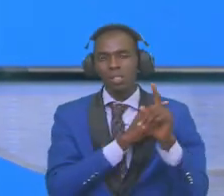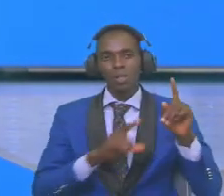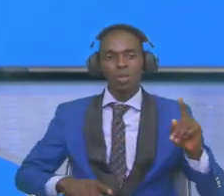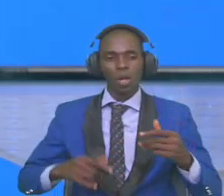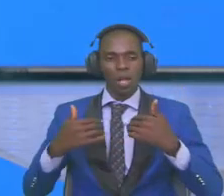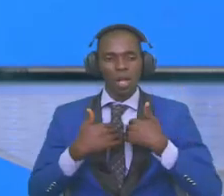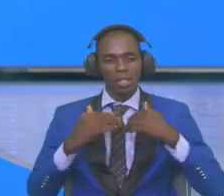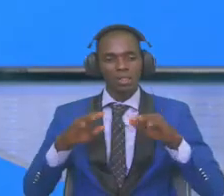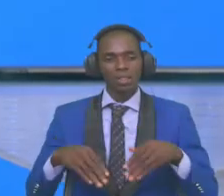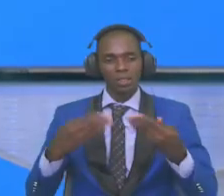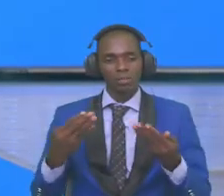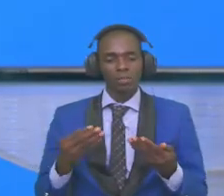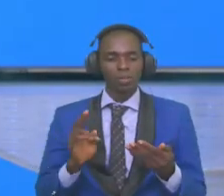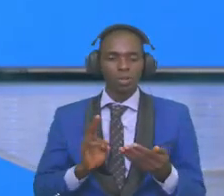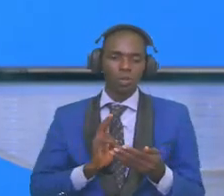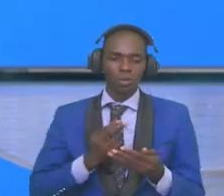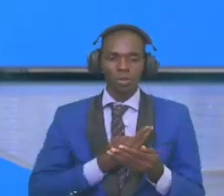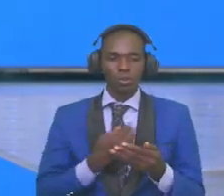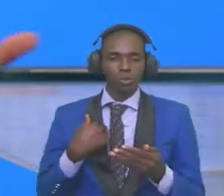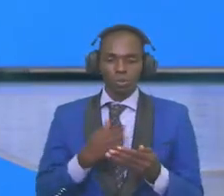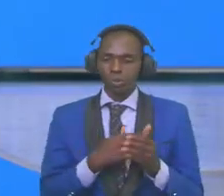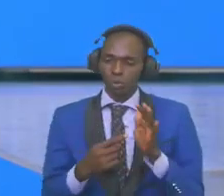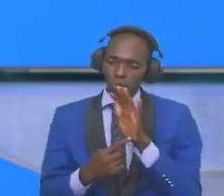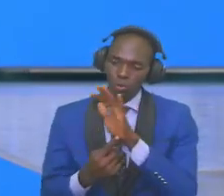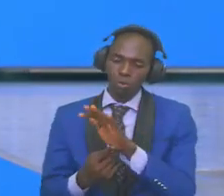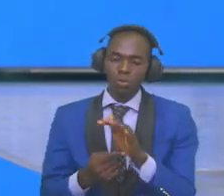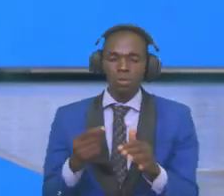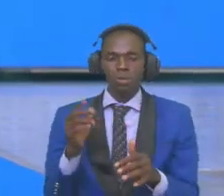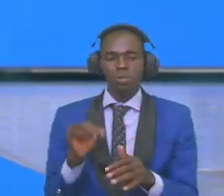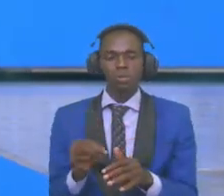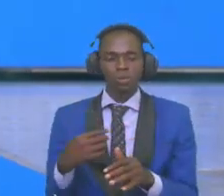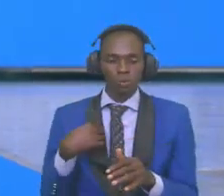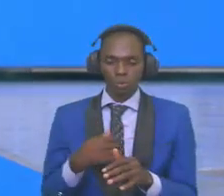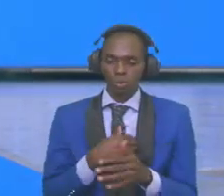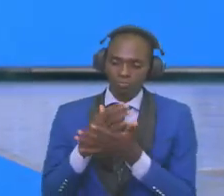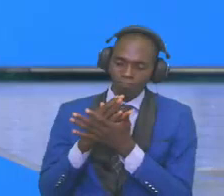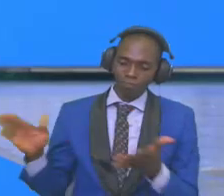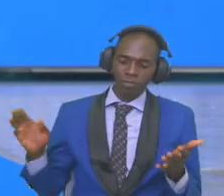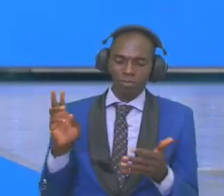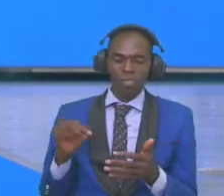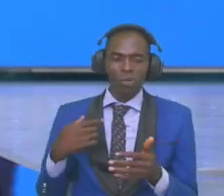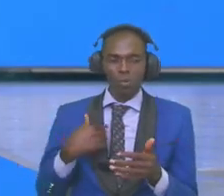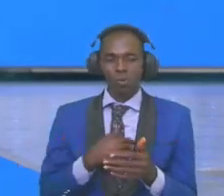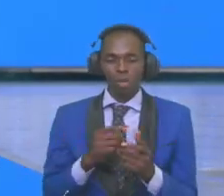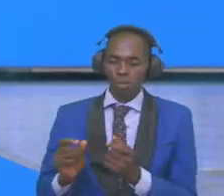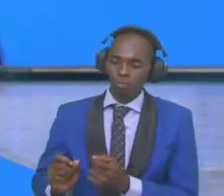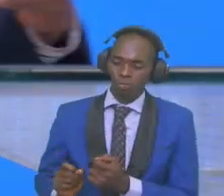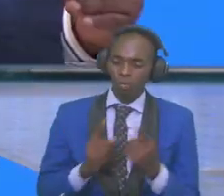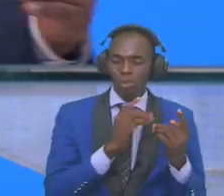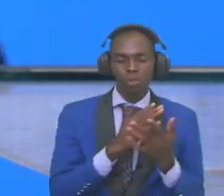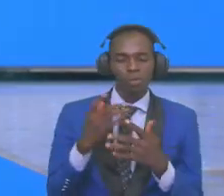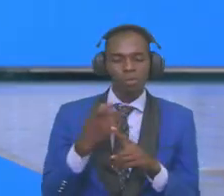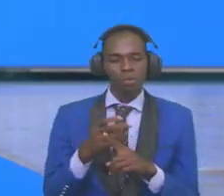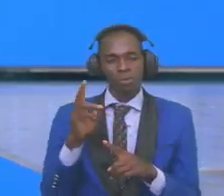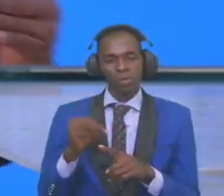us, we shun them, we denounce them, we run away from them, and we